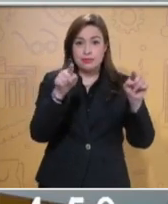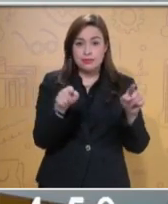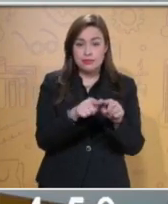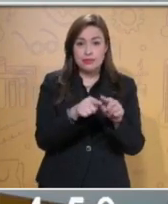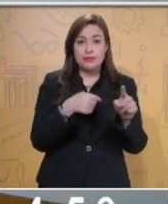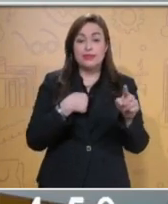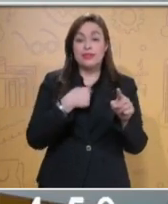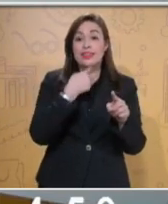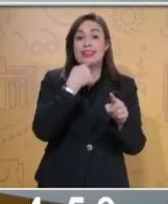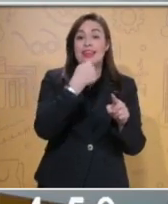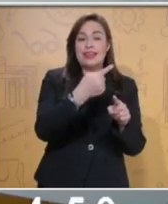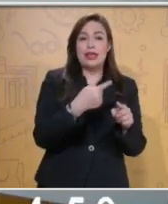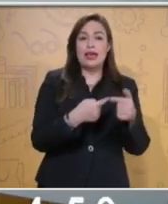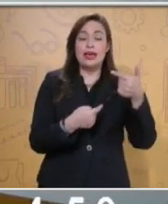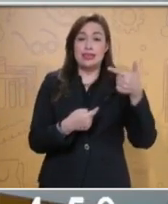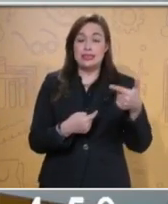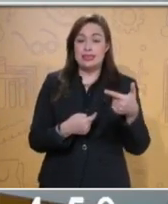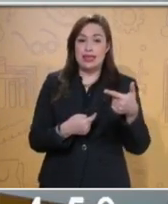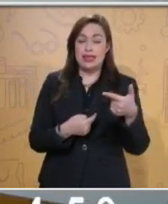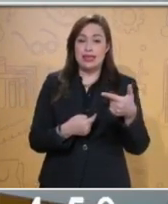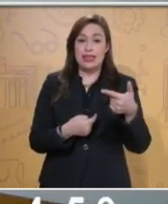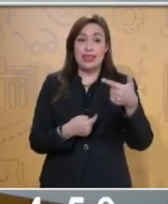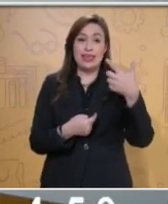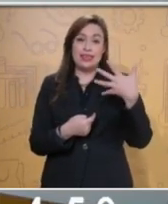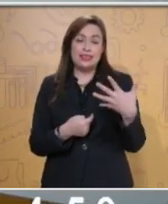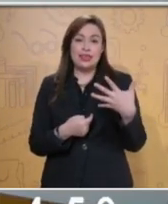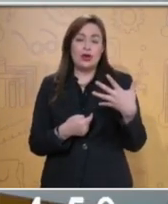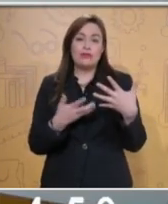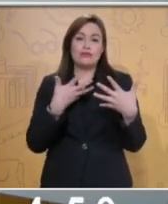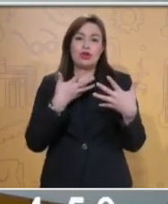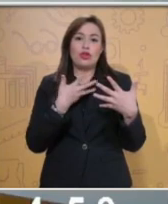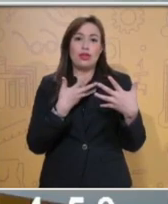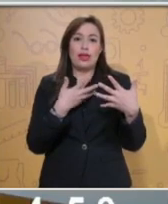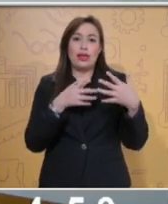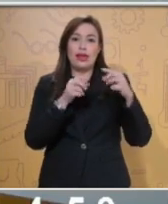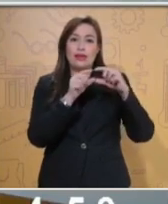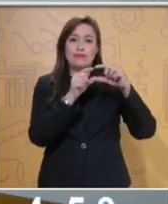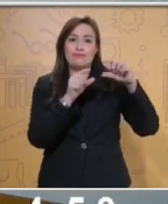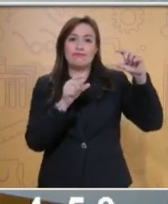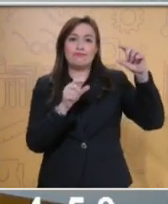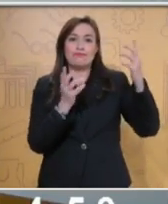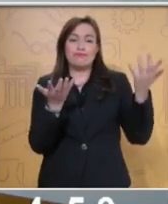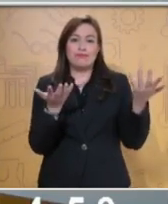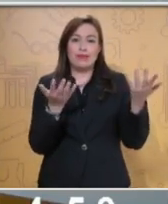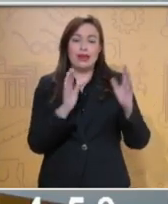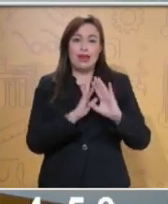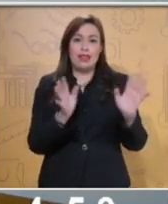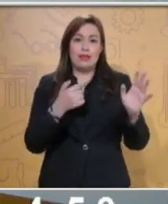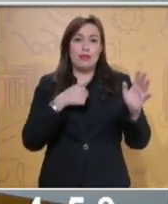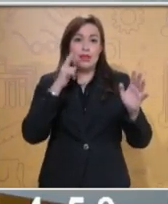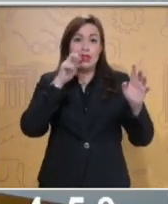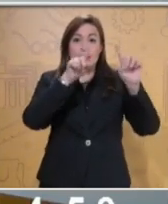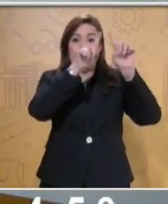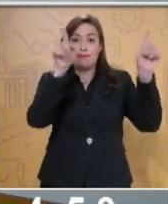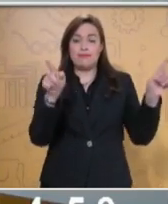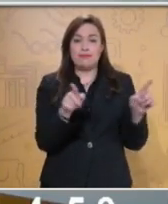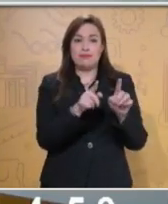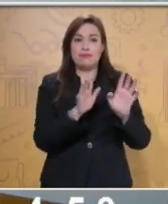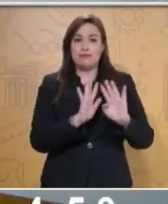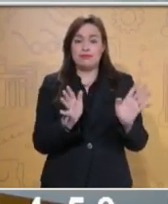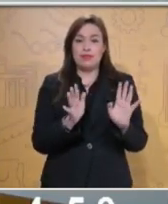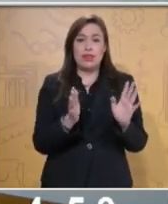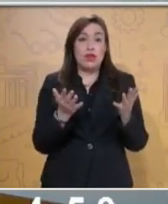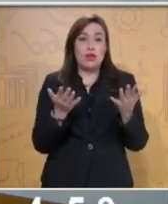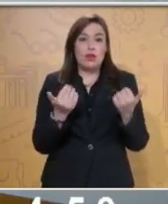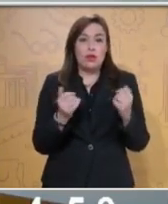number 7, number 6, they don't have stem. It's only the cloud. So it is not for speech, it